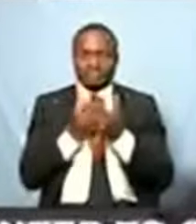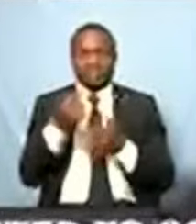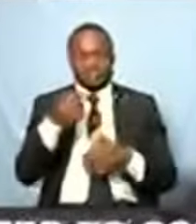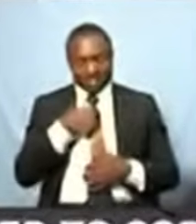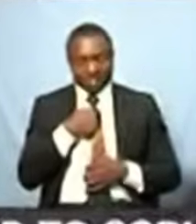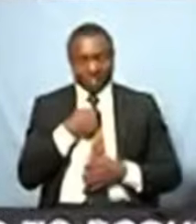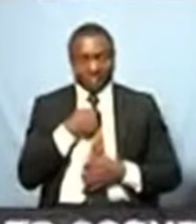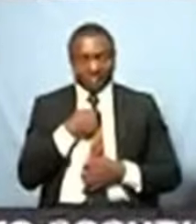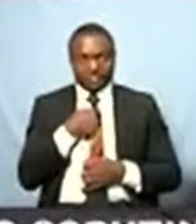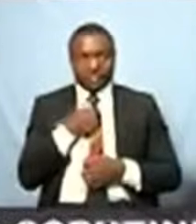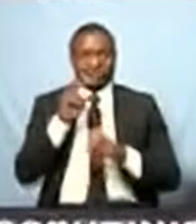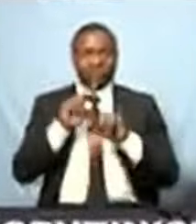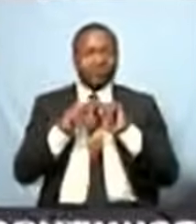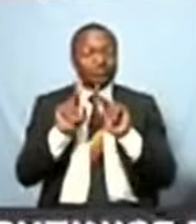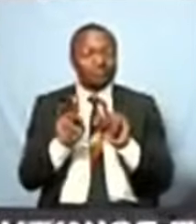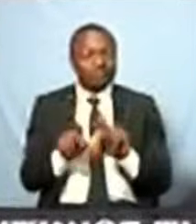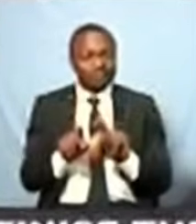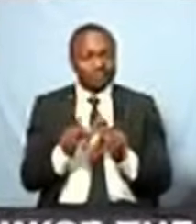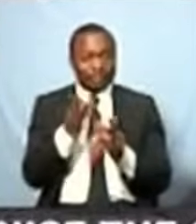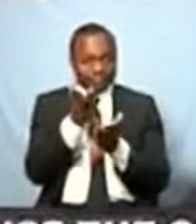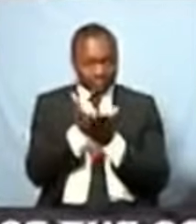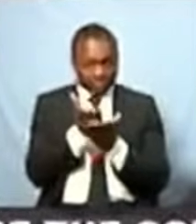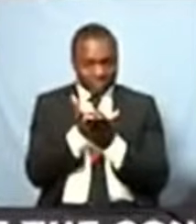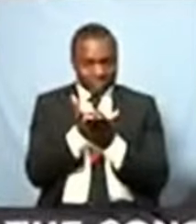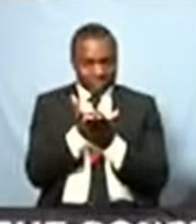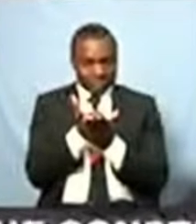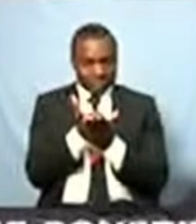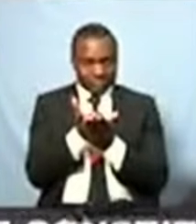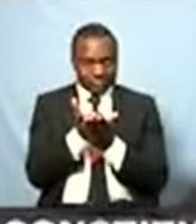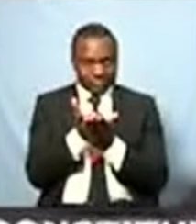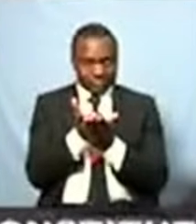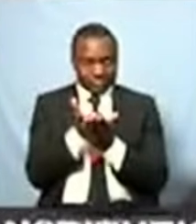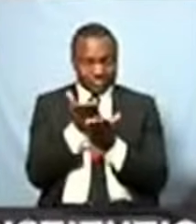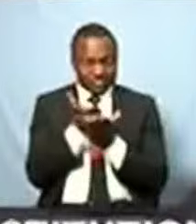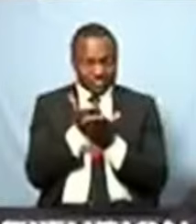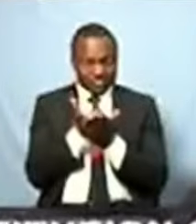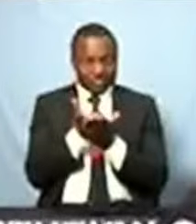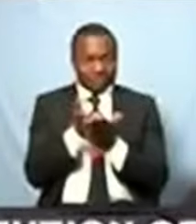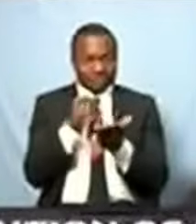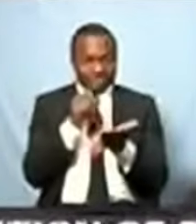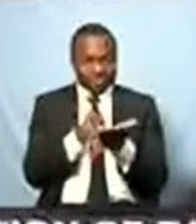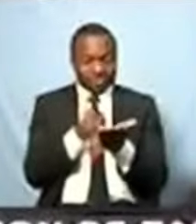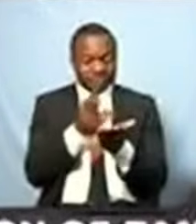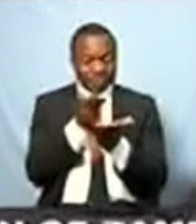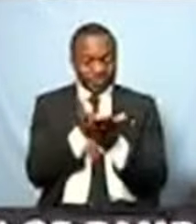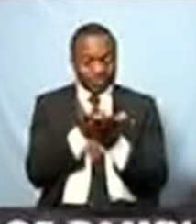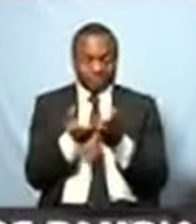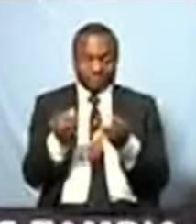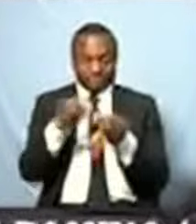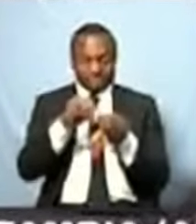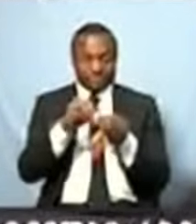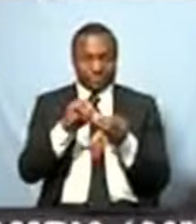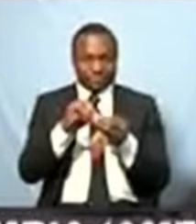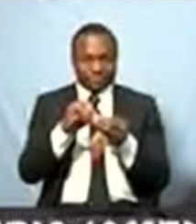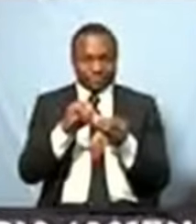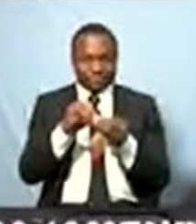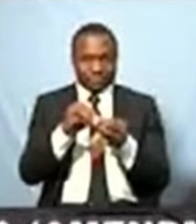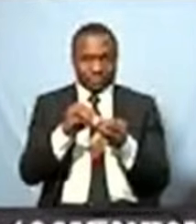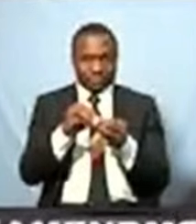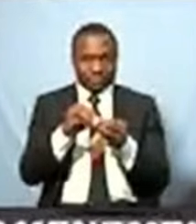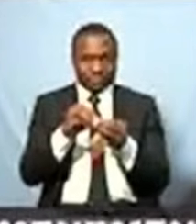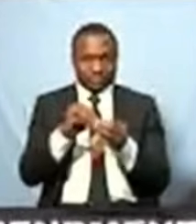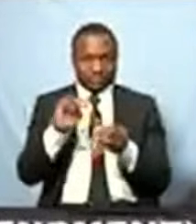therefore, Chairperson, propose that the proposed additional members of parliament to the composition of the